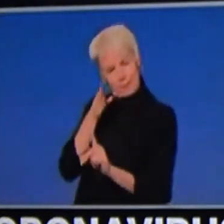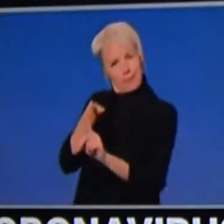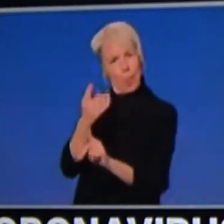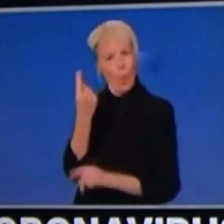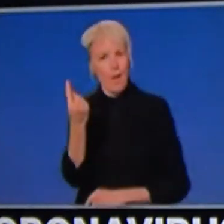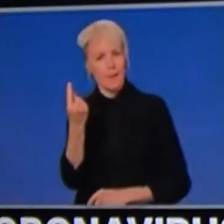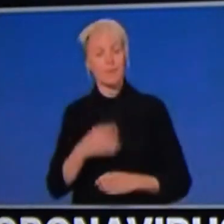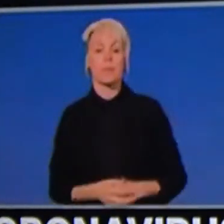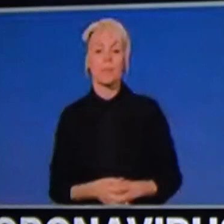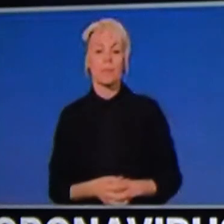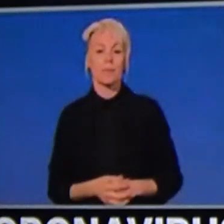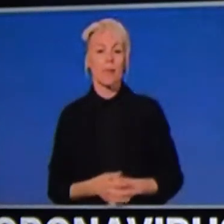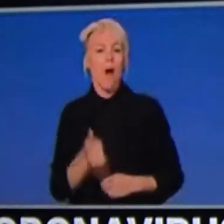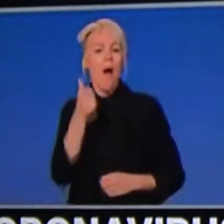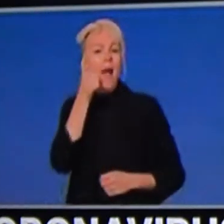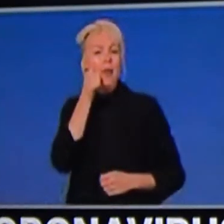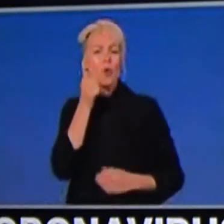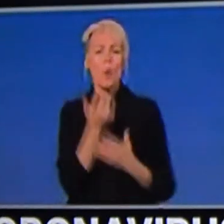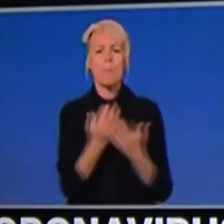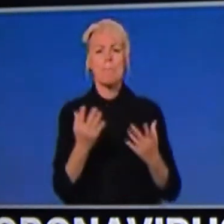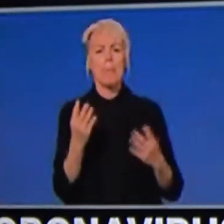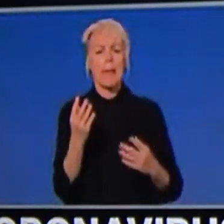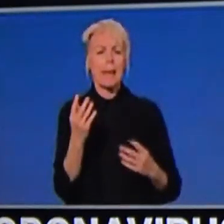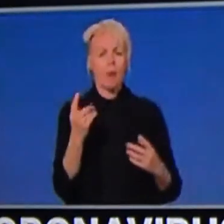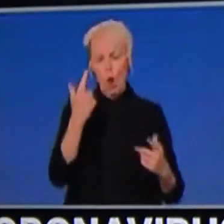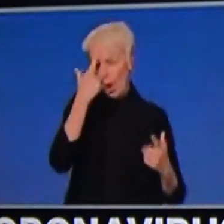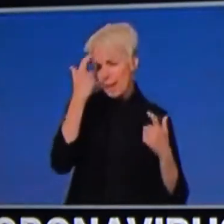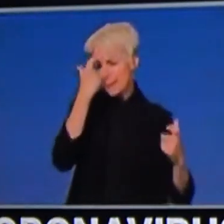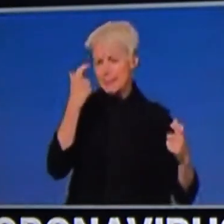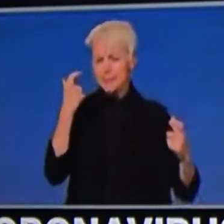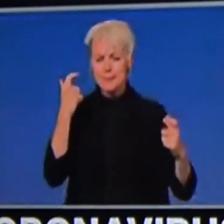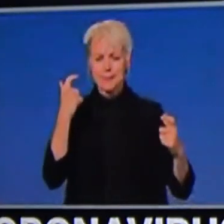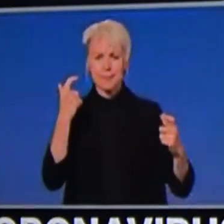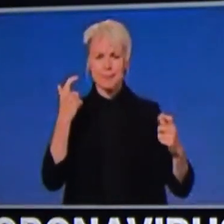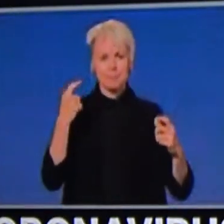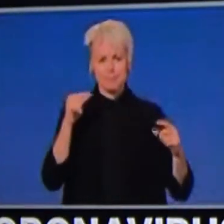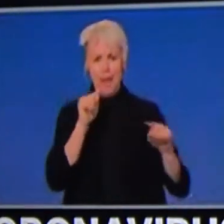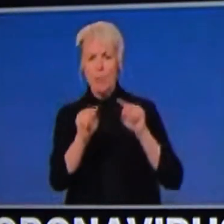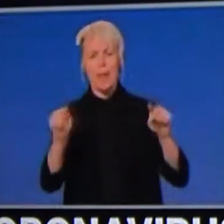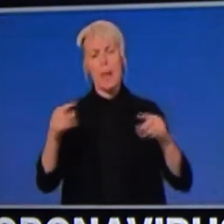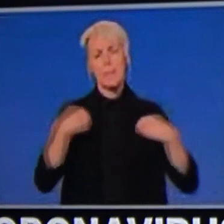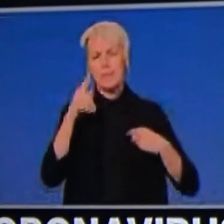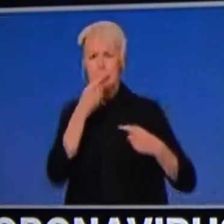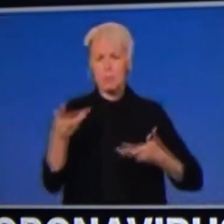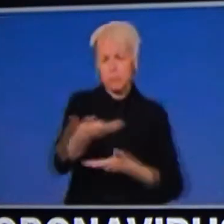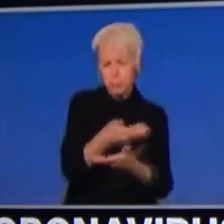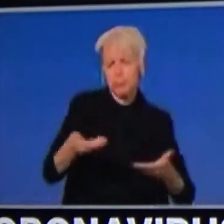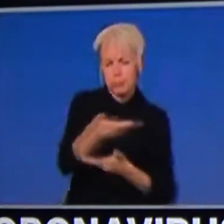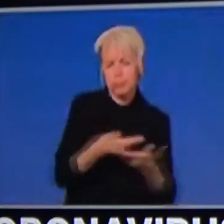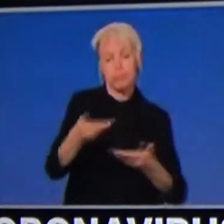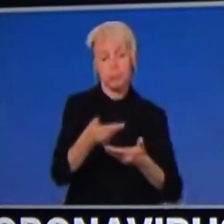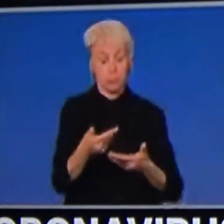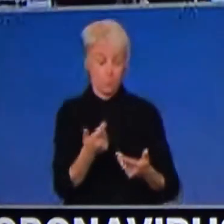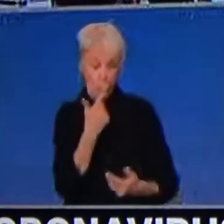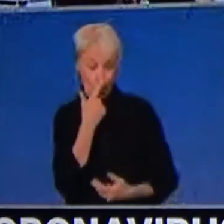many market-based options that are currently being pursued, and I would wish those discussions every